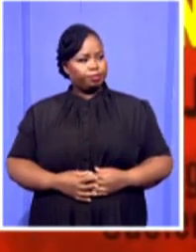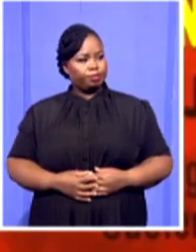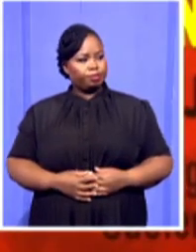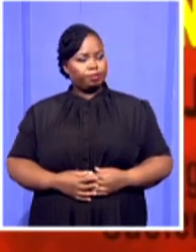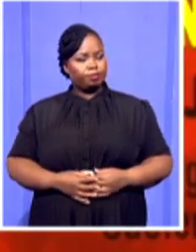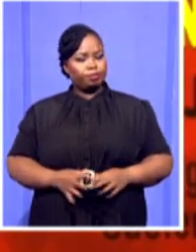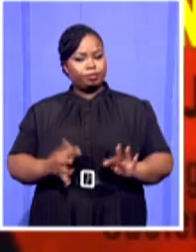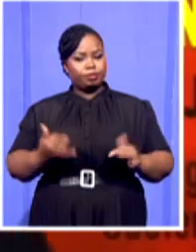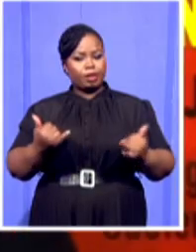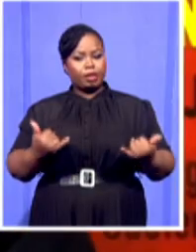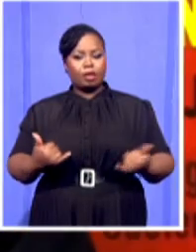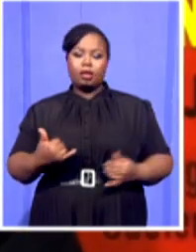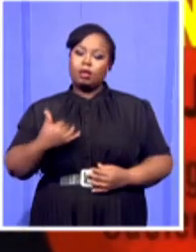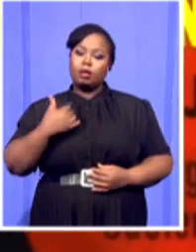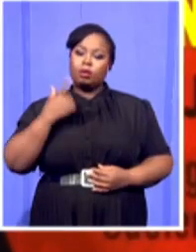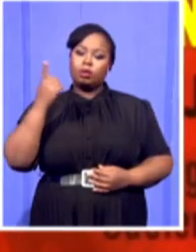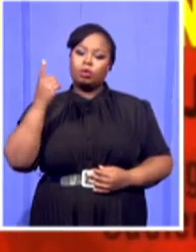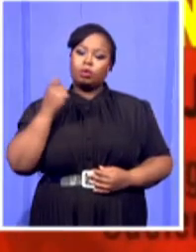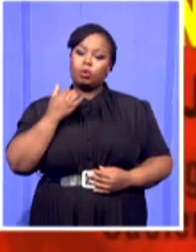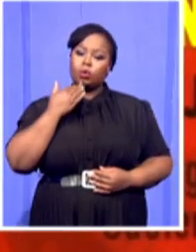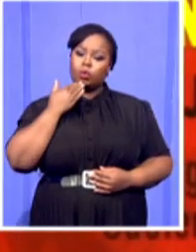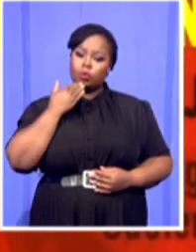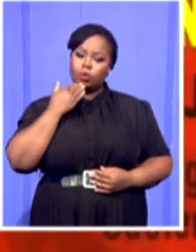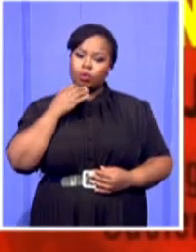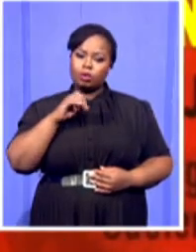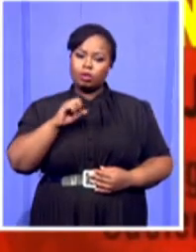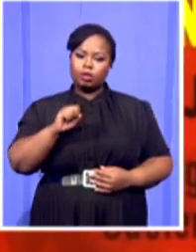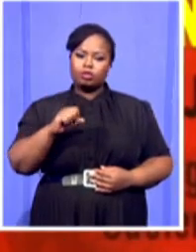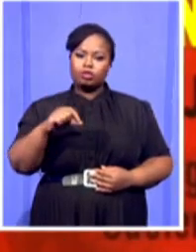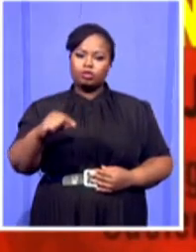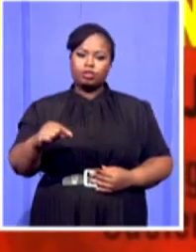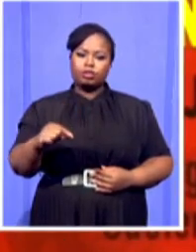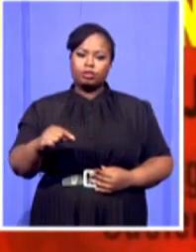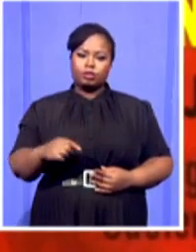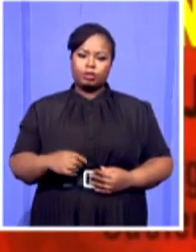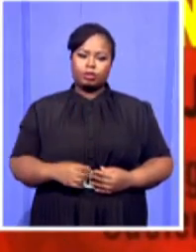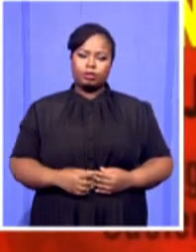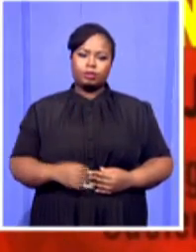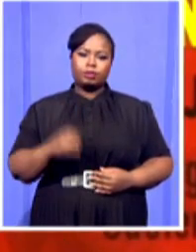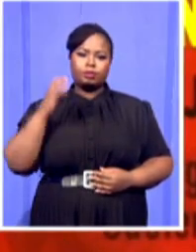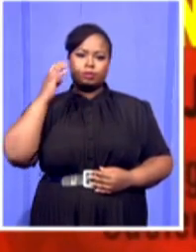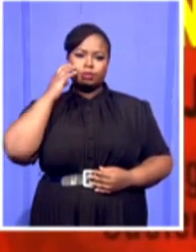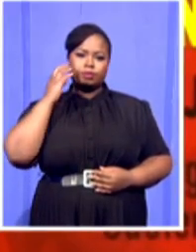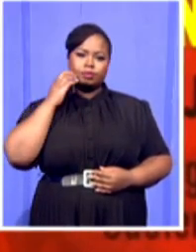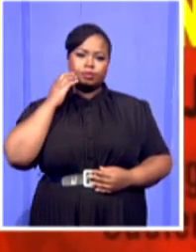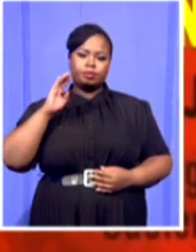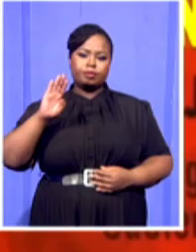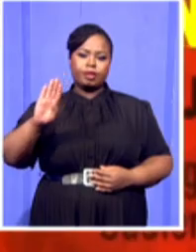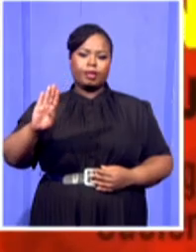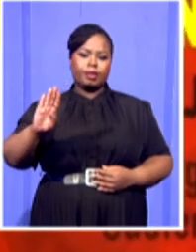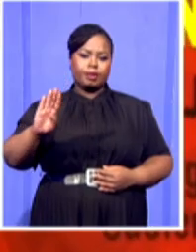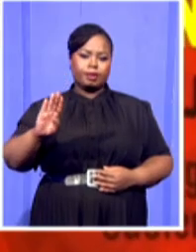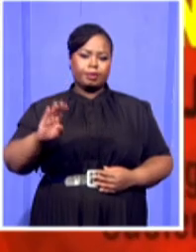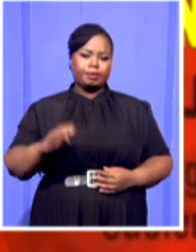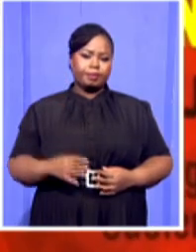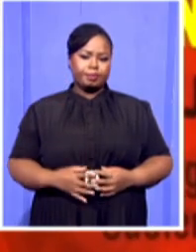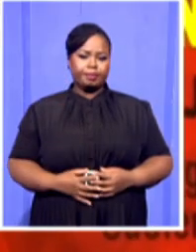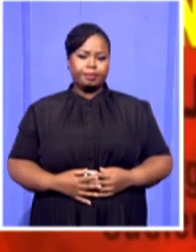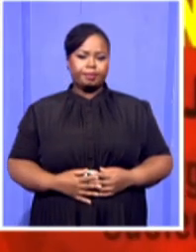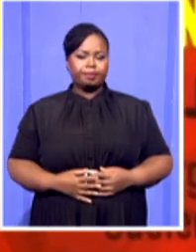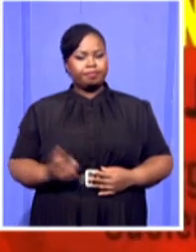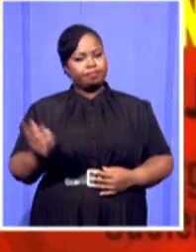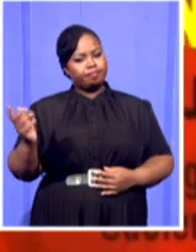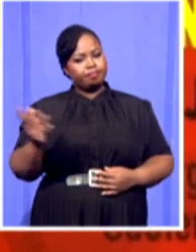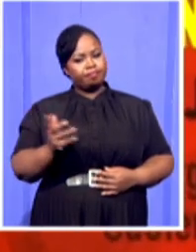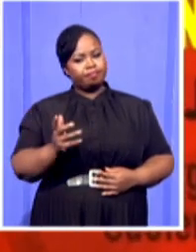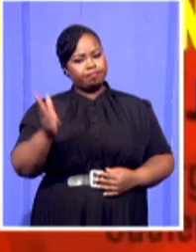I'll call none other than the General Secretary, Comrade Blade Nzimande, to come and present